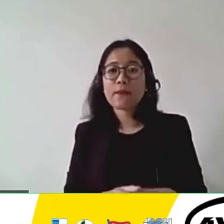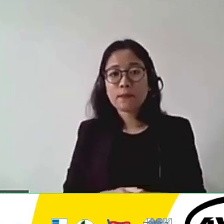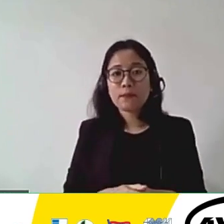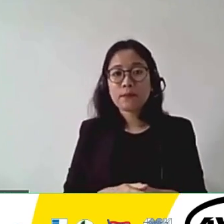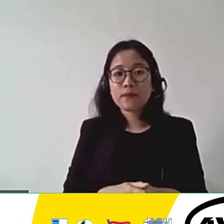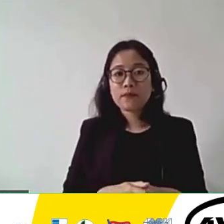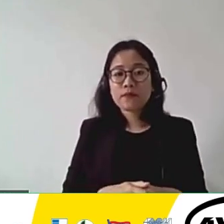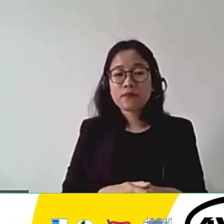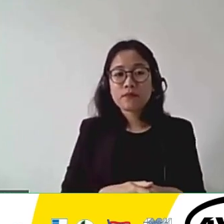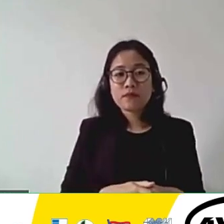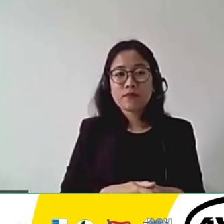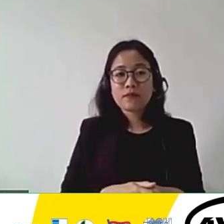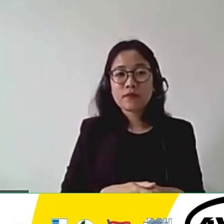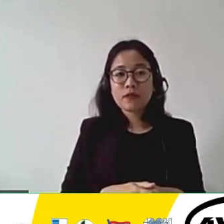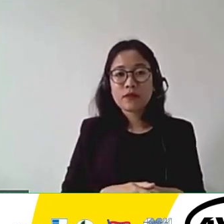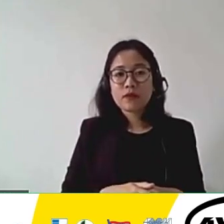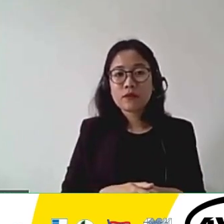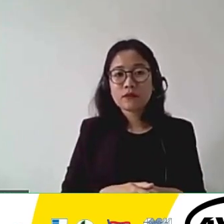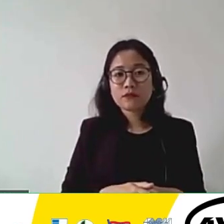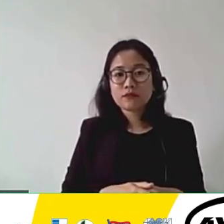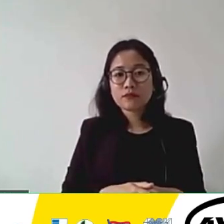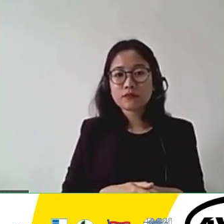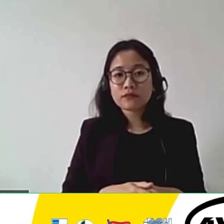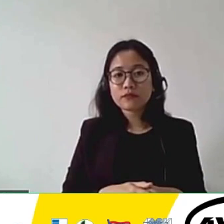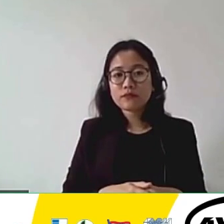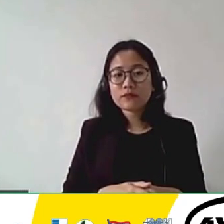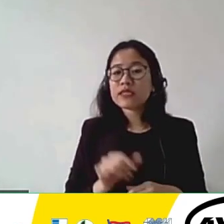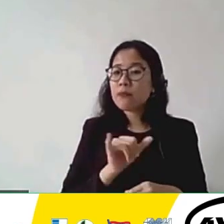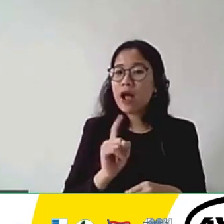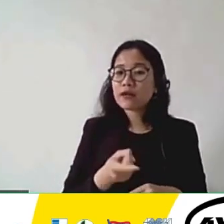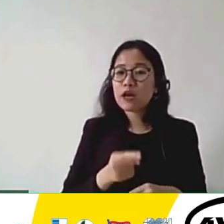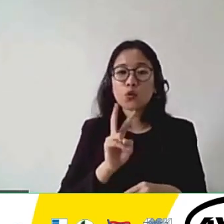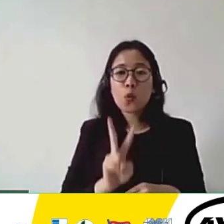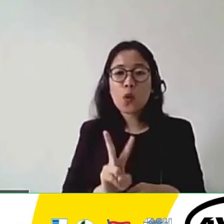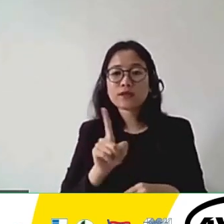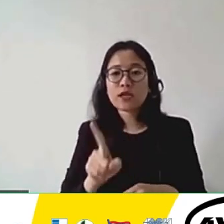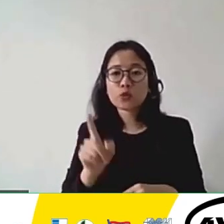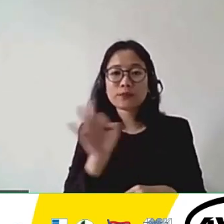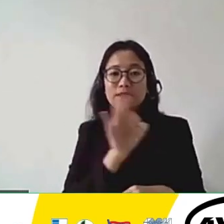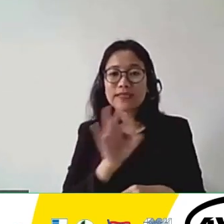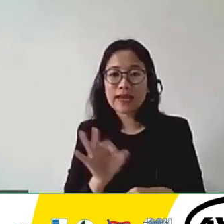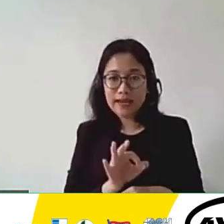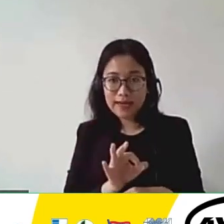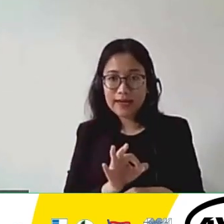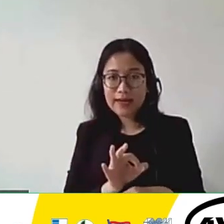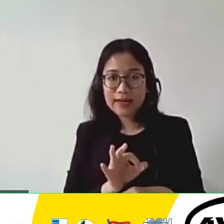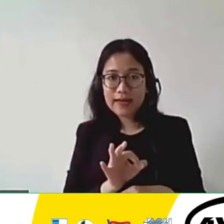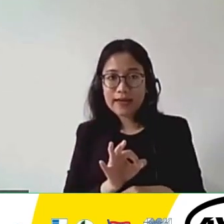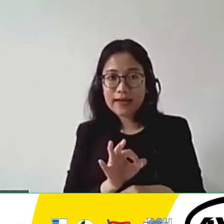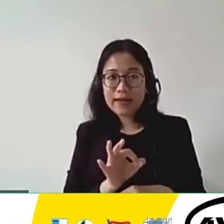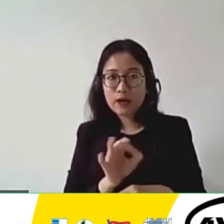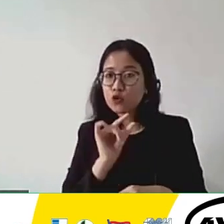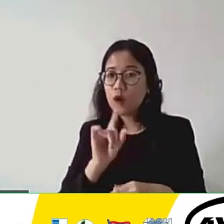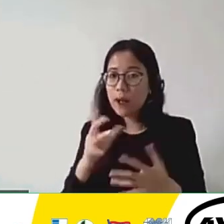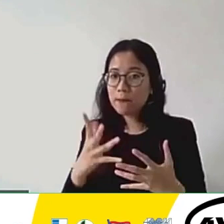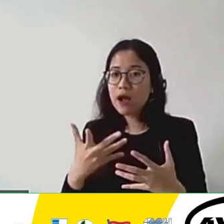21% and 24%, it's mean that one among 5 persons in